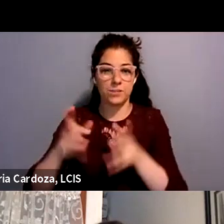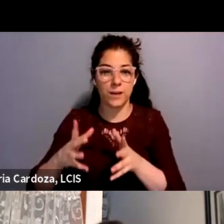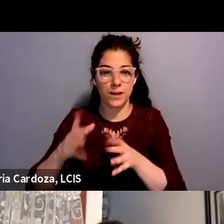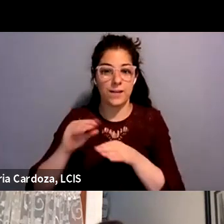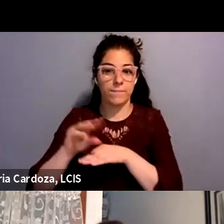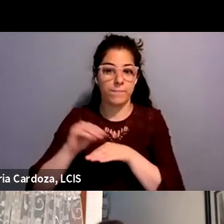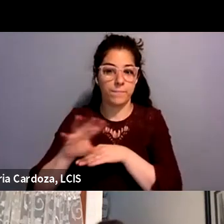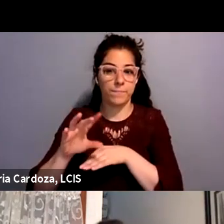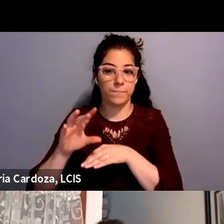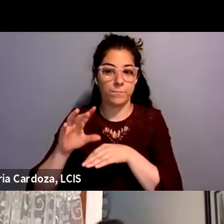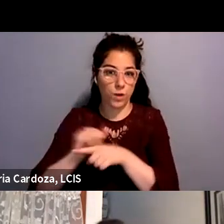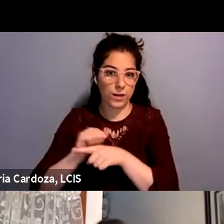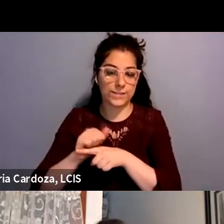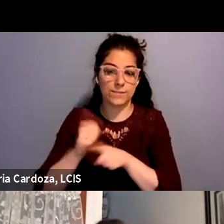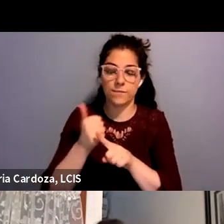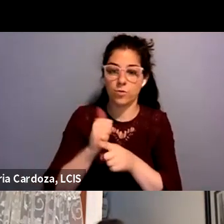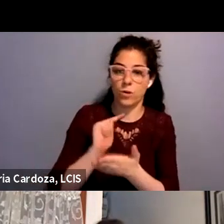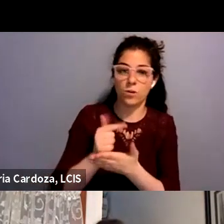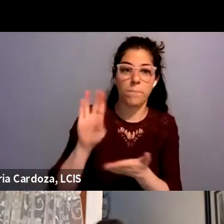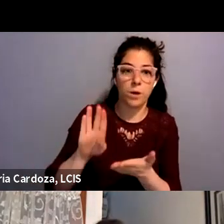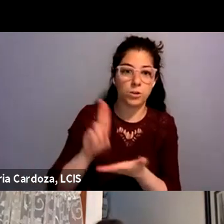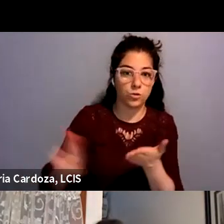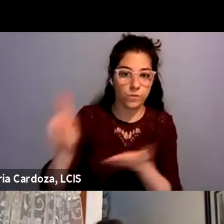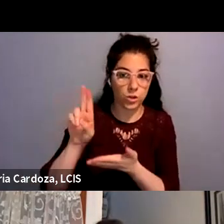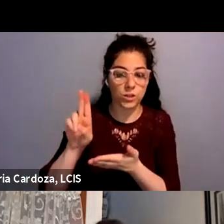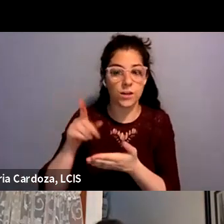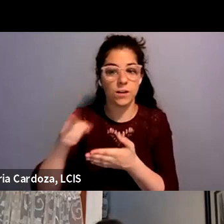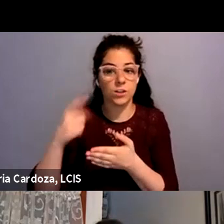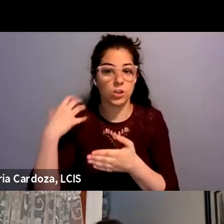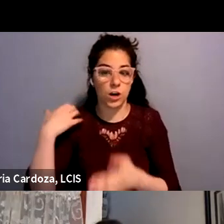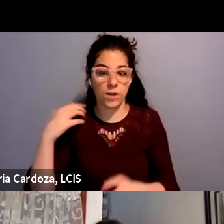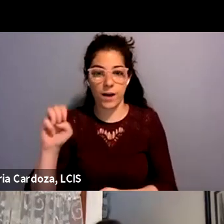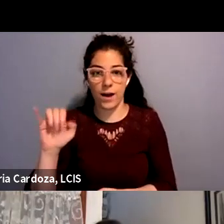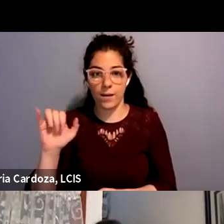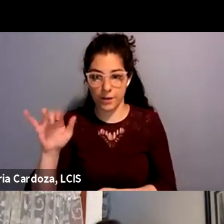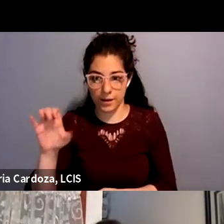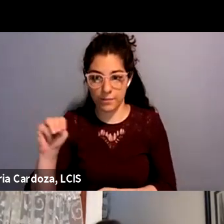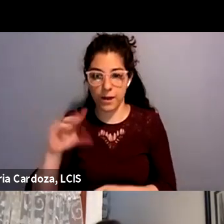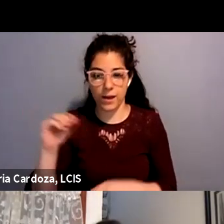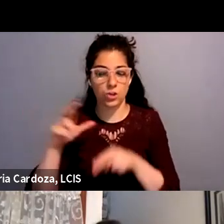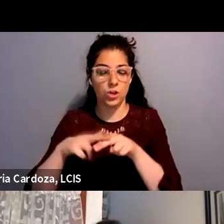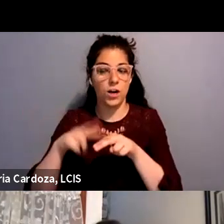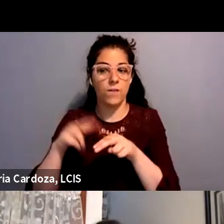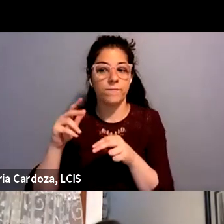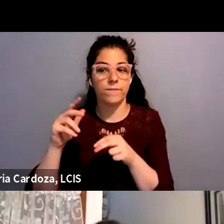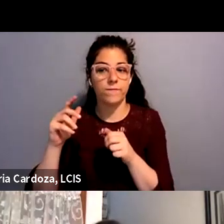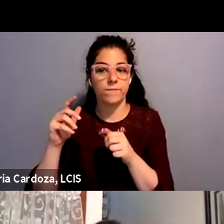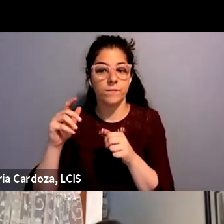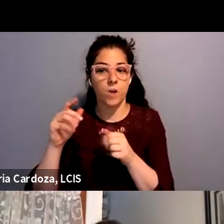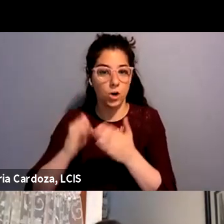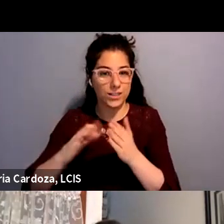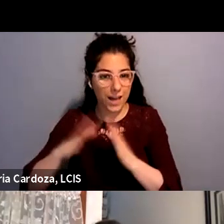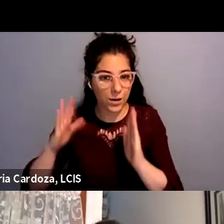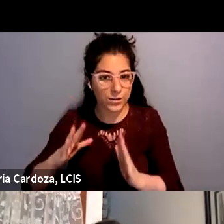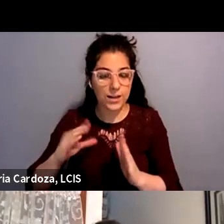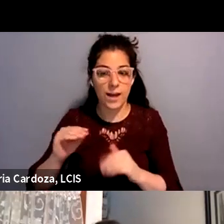Boston University, he serves as the chair of Eyebeam, also chair of the board of trustees for West Beth Artist Housing, and vice